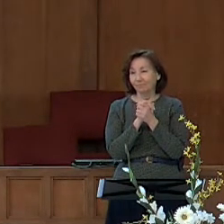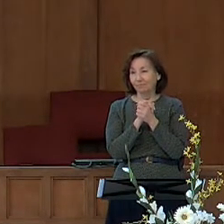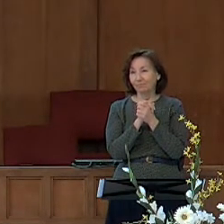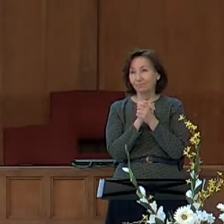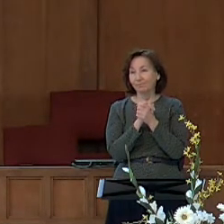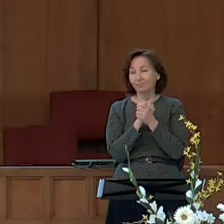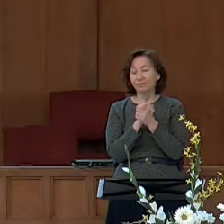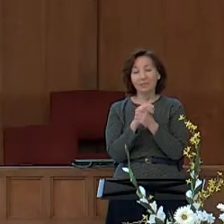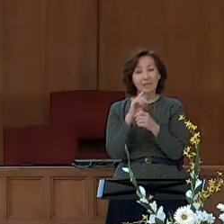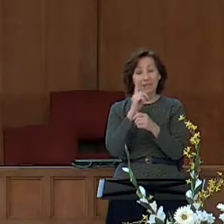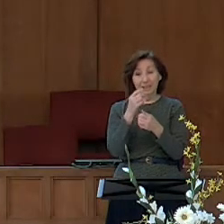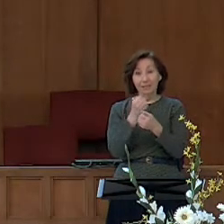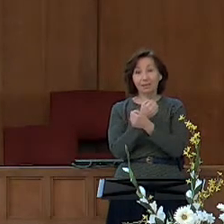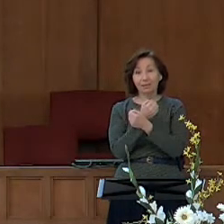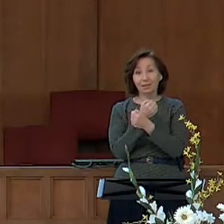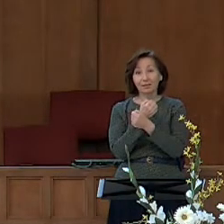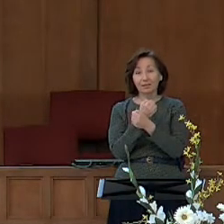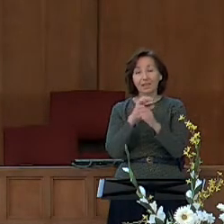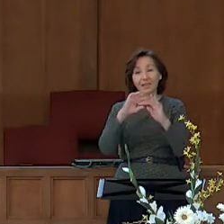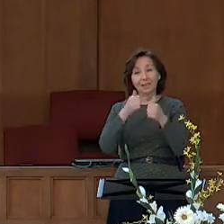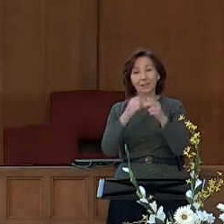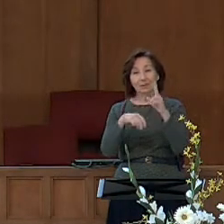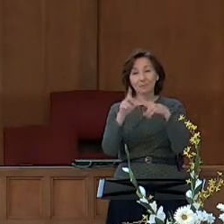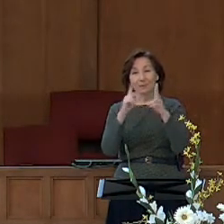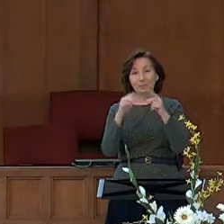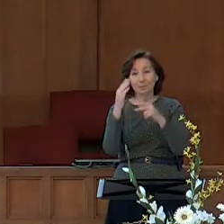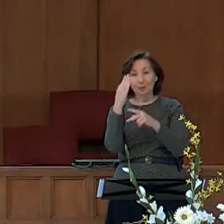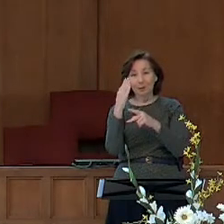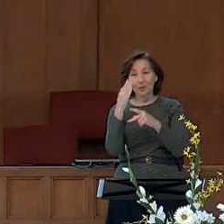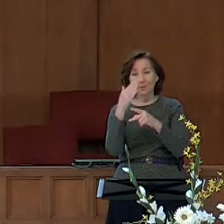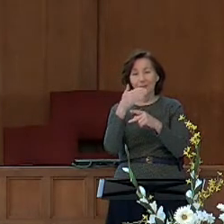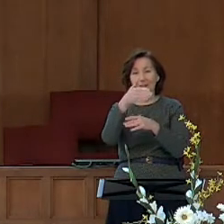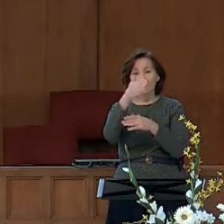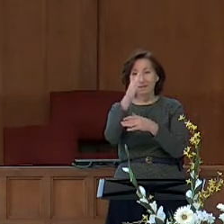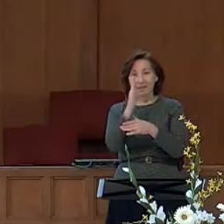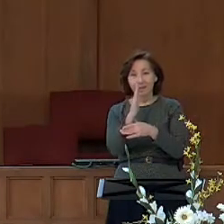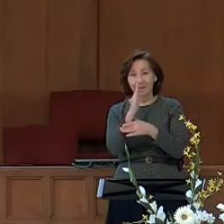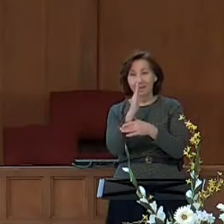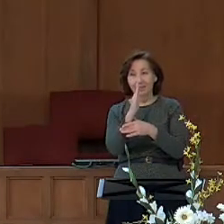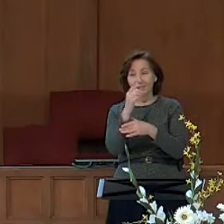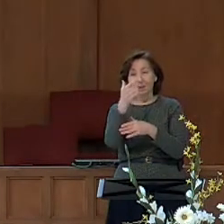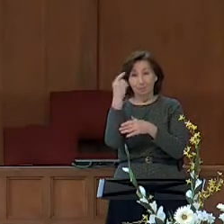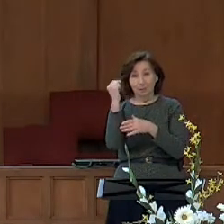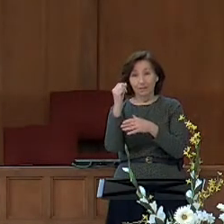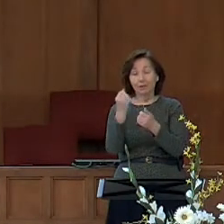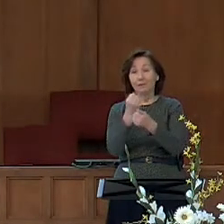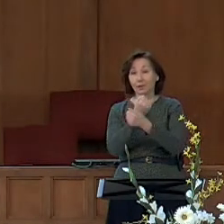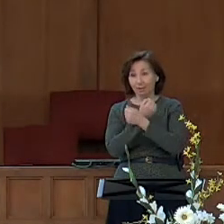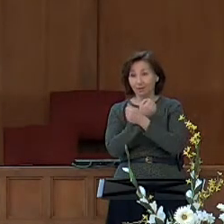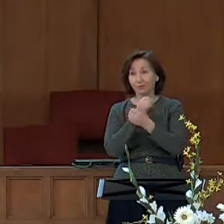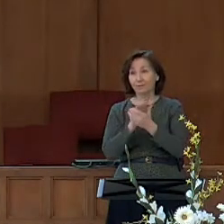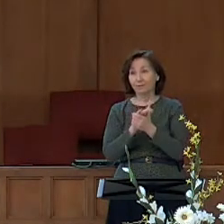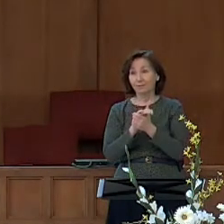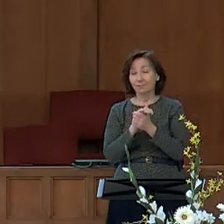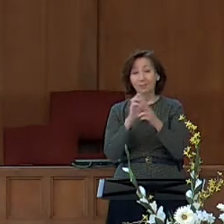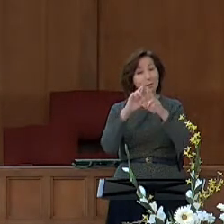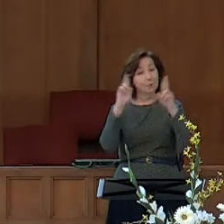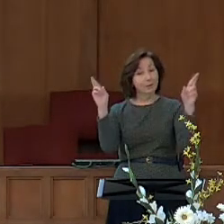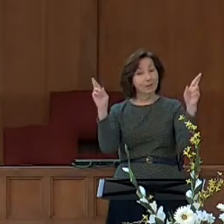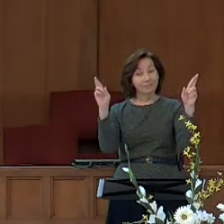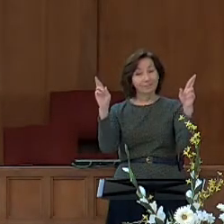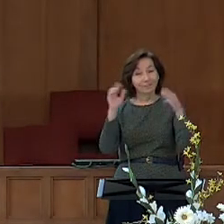It's the love. This is how people will know God, because of the love. Are you ready?